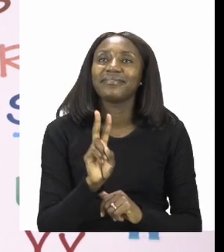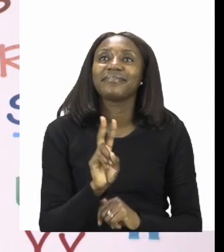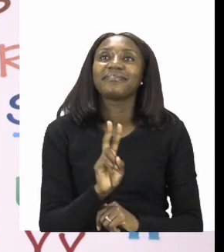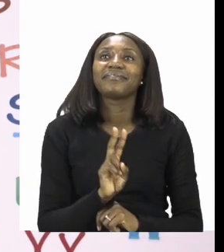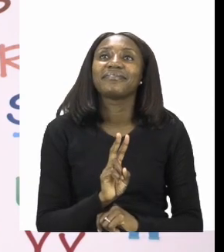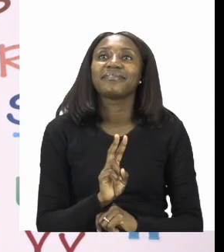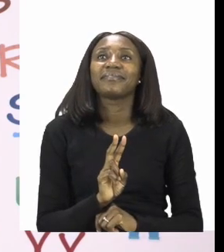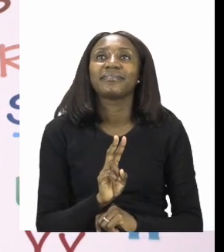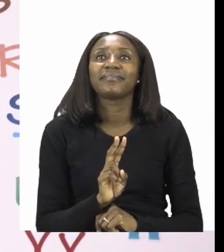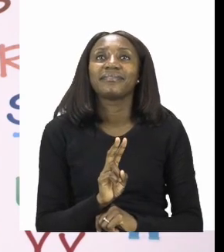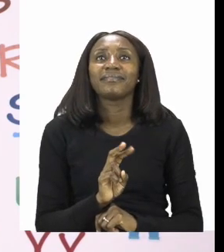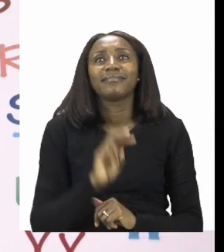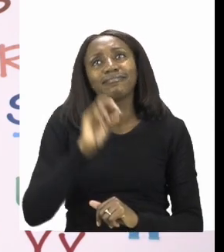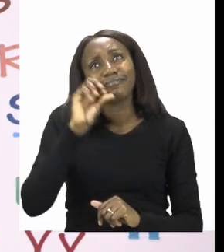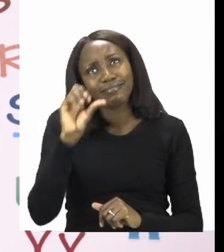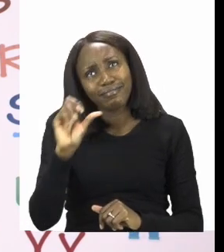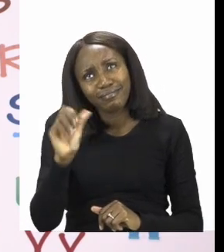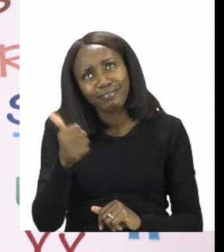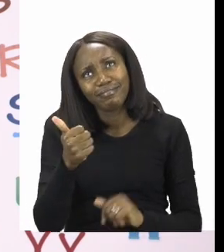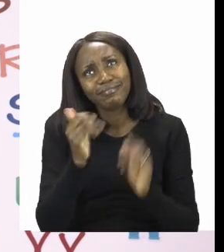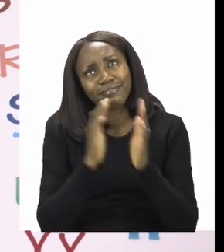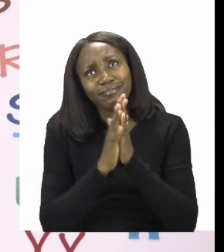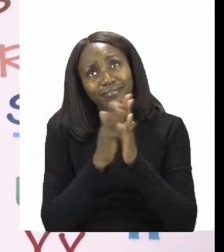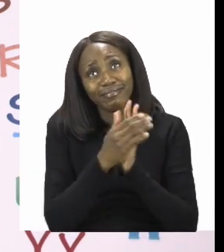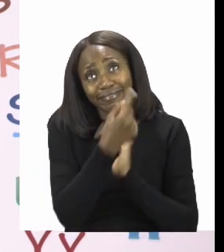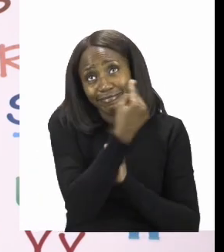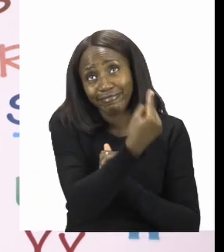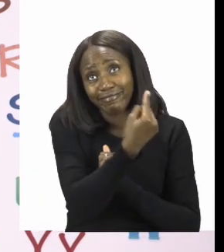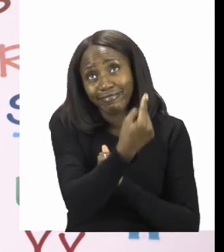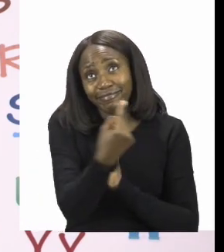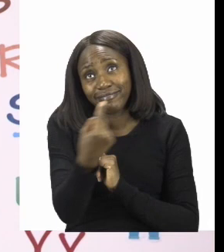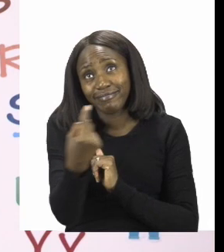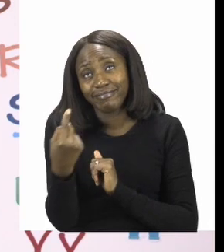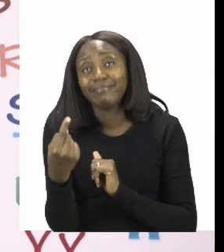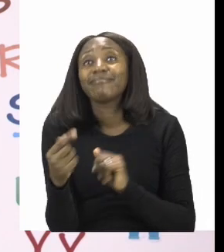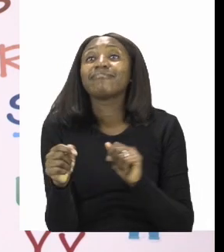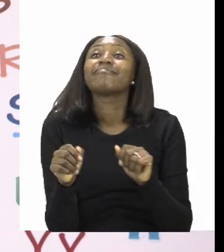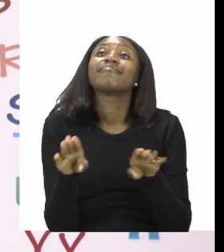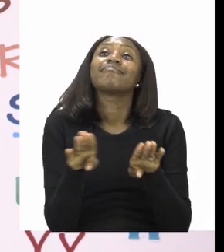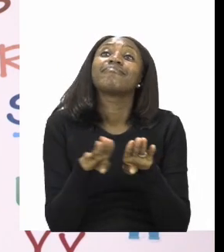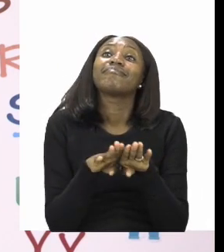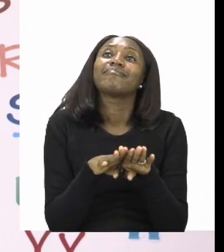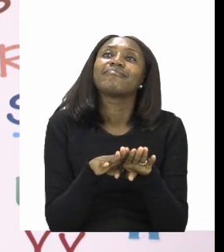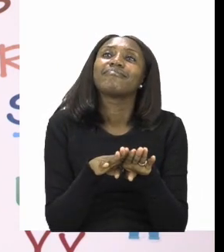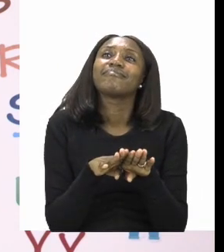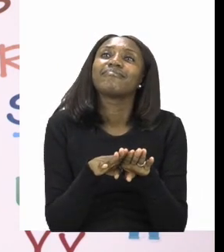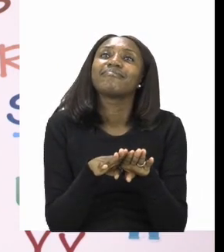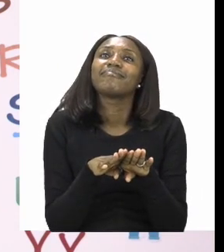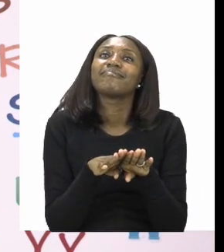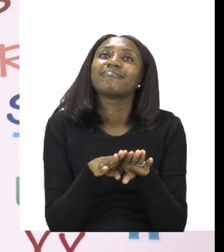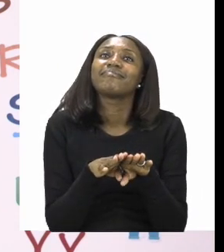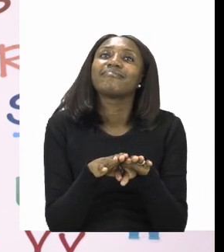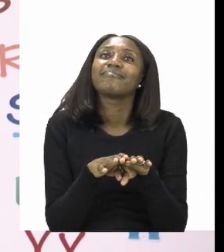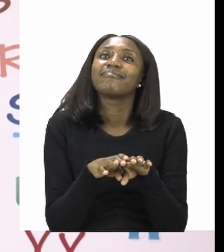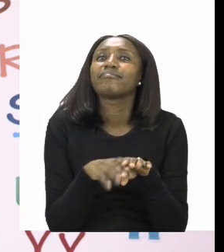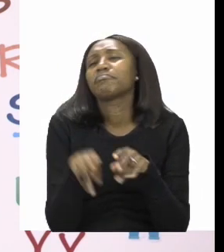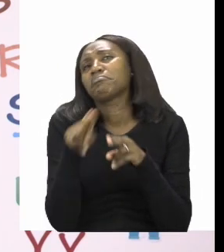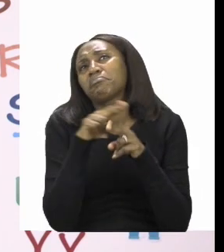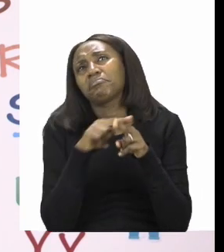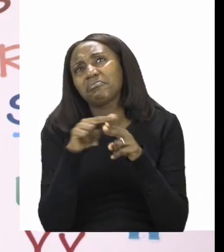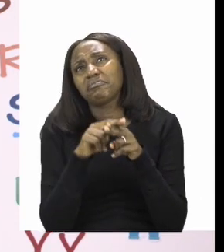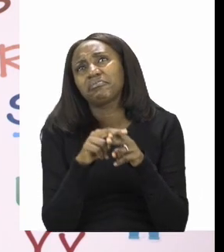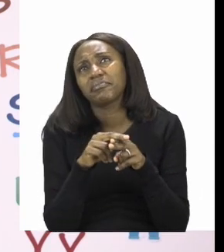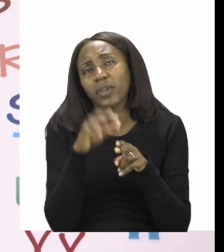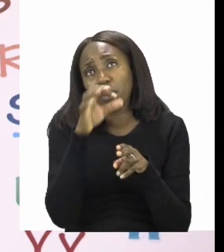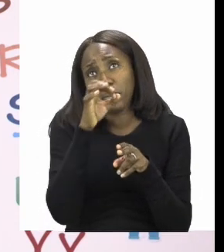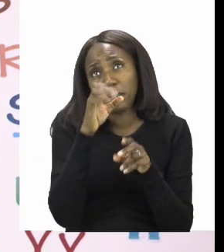So the rest of them, boys and girls, you can do by yourselves. Counters don't have to be anything very difficult to find. You can use bottle